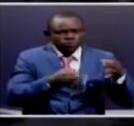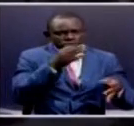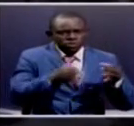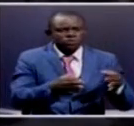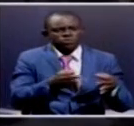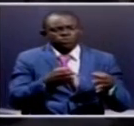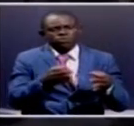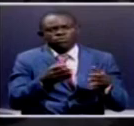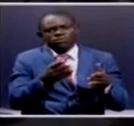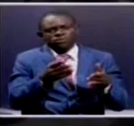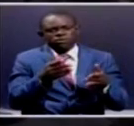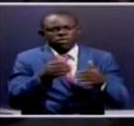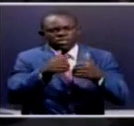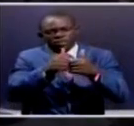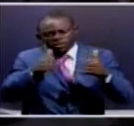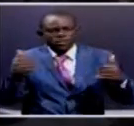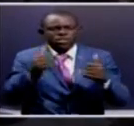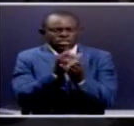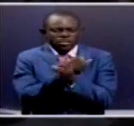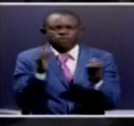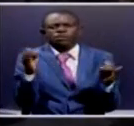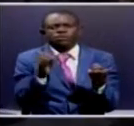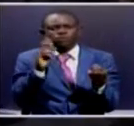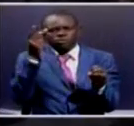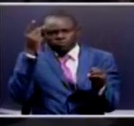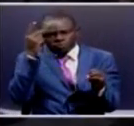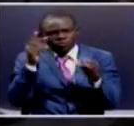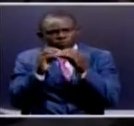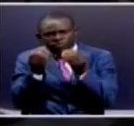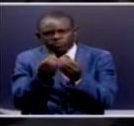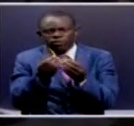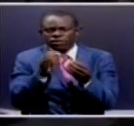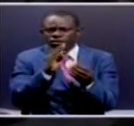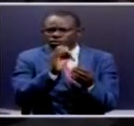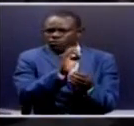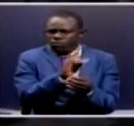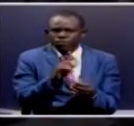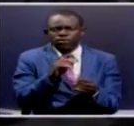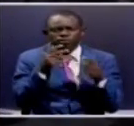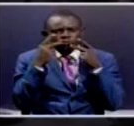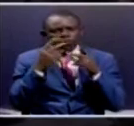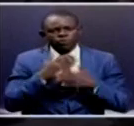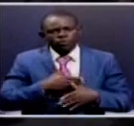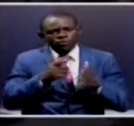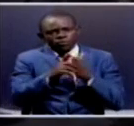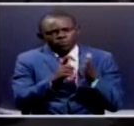Act, etc., etc. Political parties bill. Political parties bill. So the bill is very clear